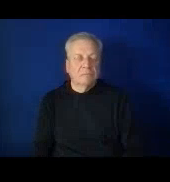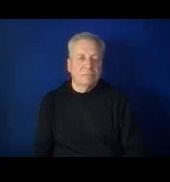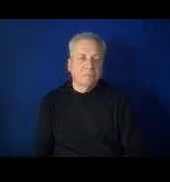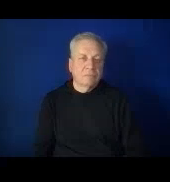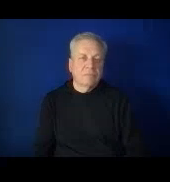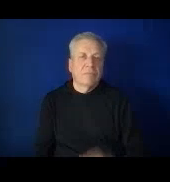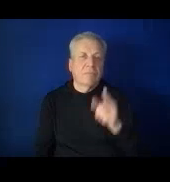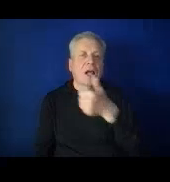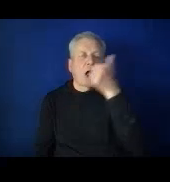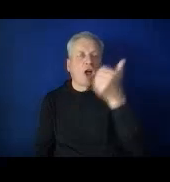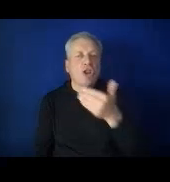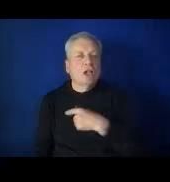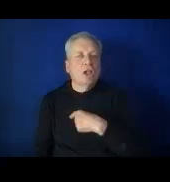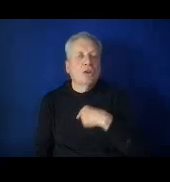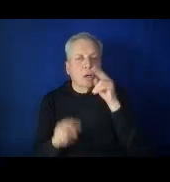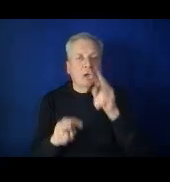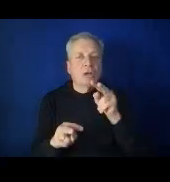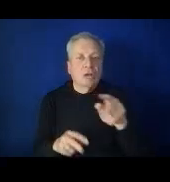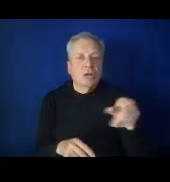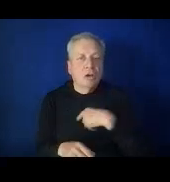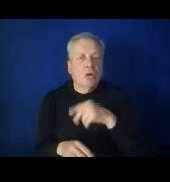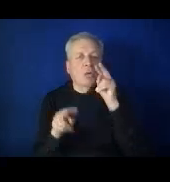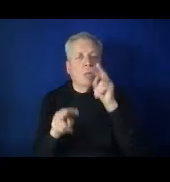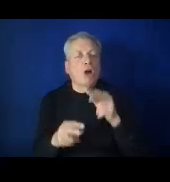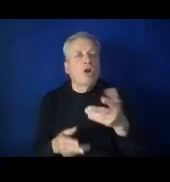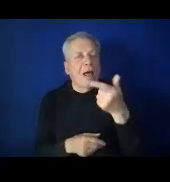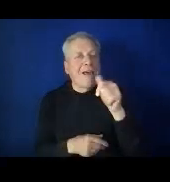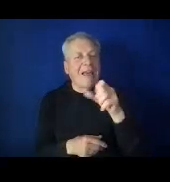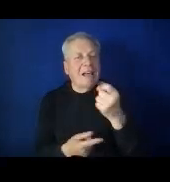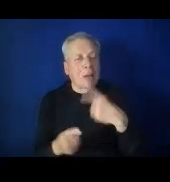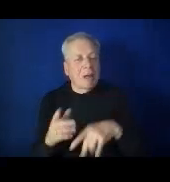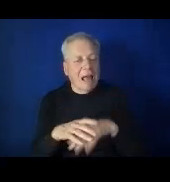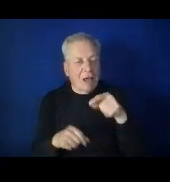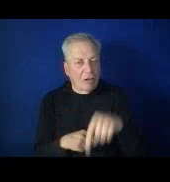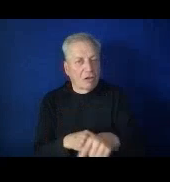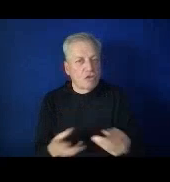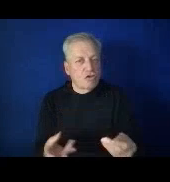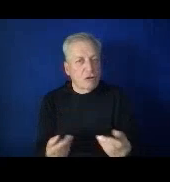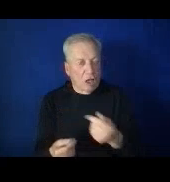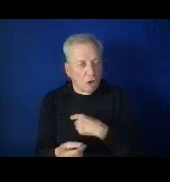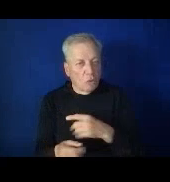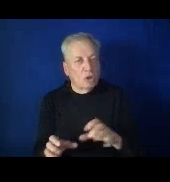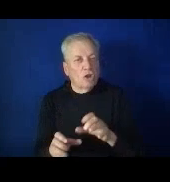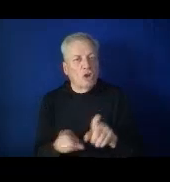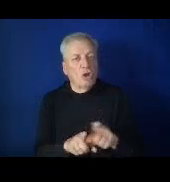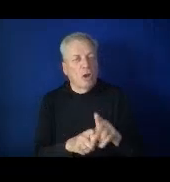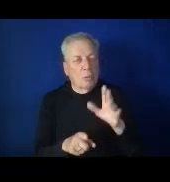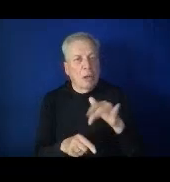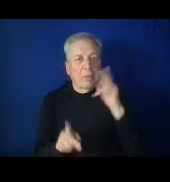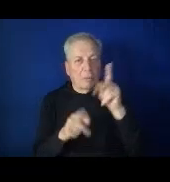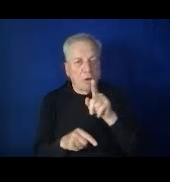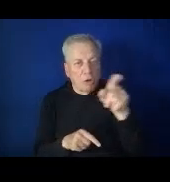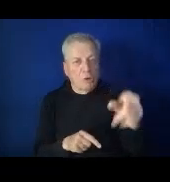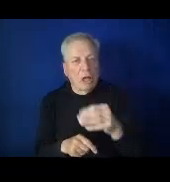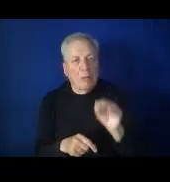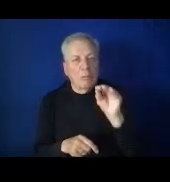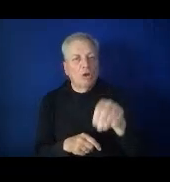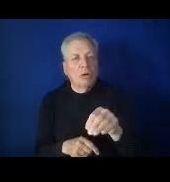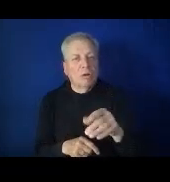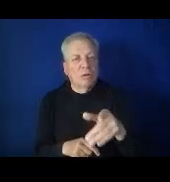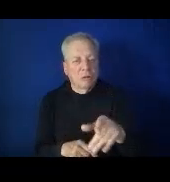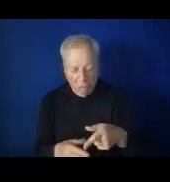Other things we monitor in Yellowstone, we monitor gas coming out of the ground. We do it also by people going out and just putting instruments